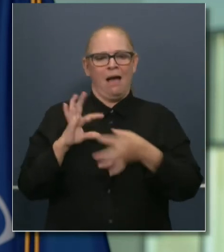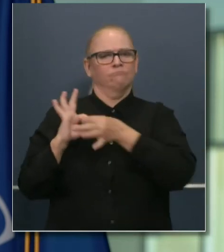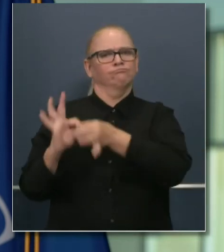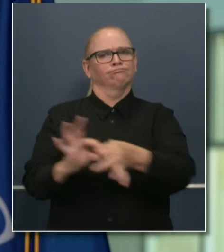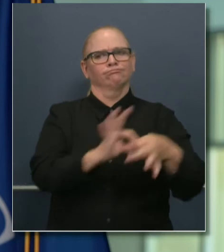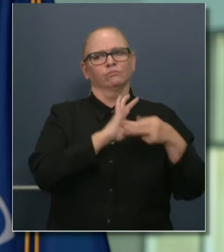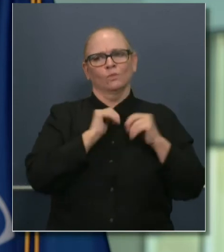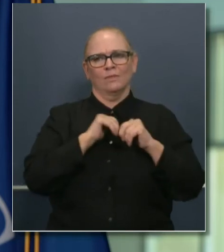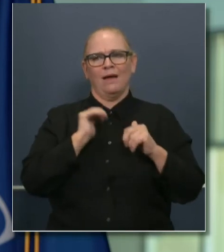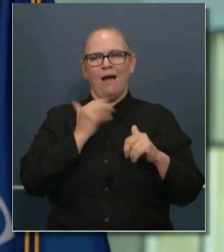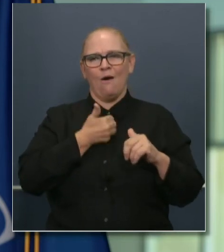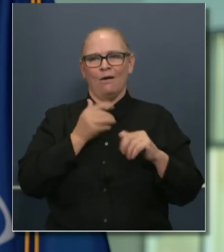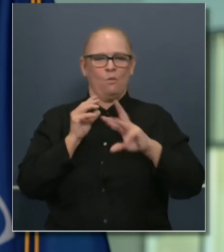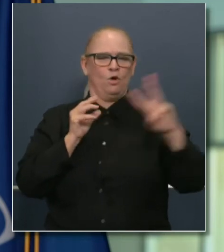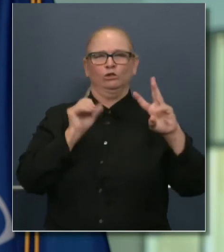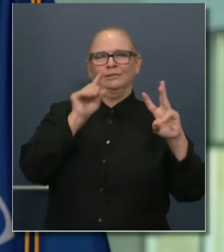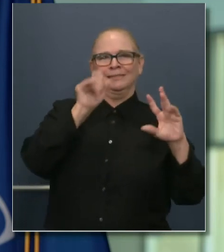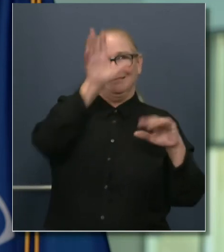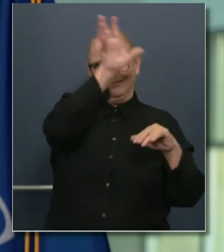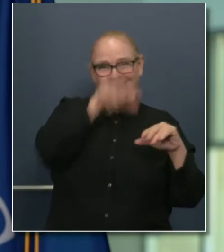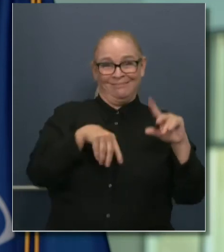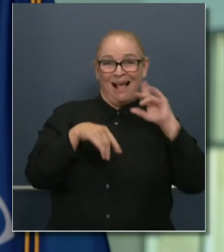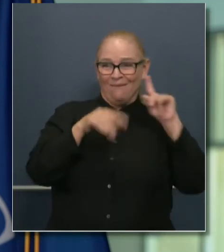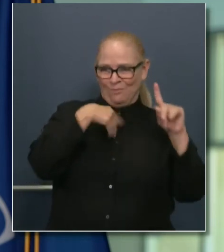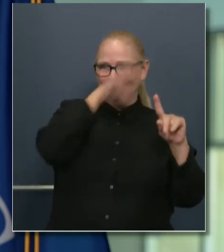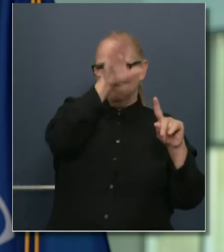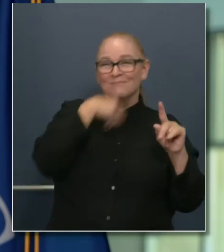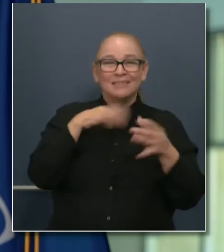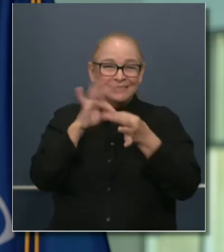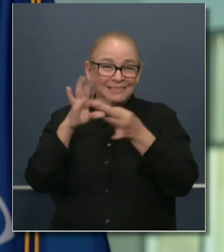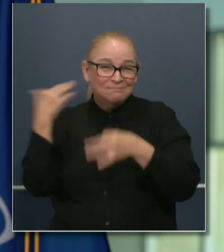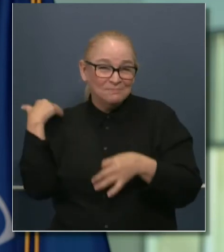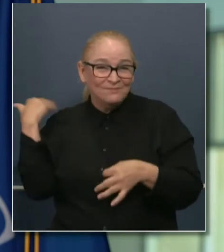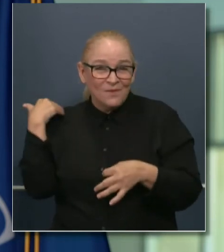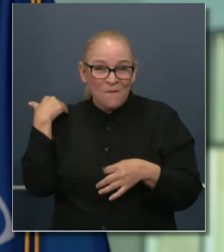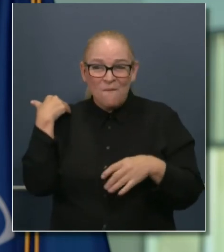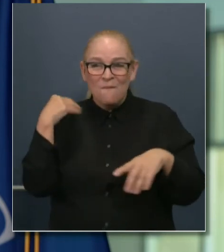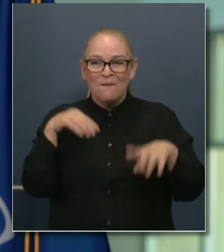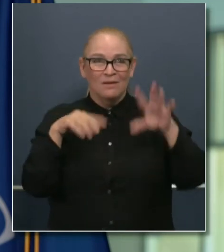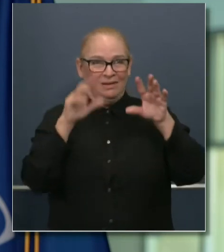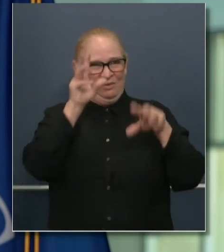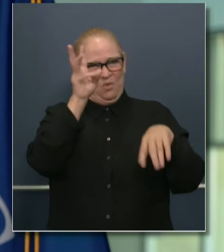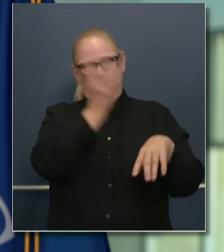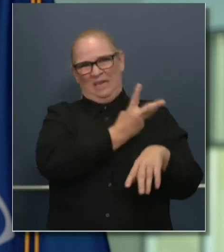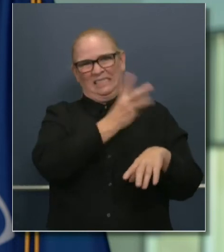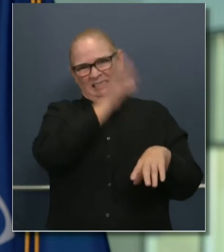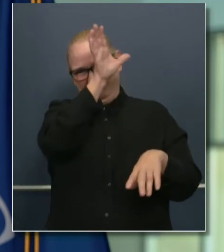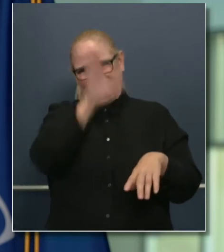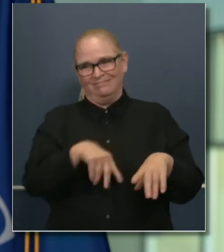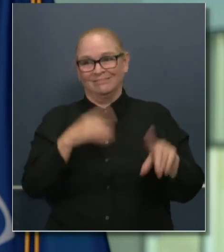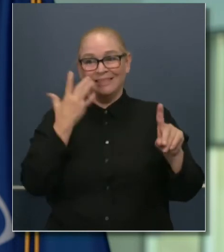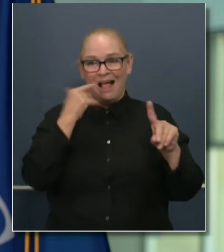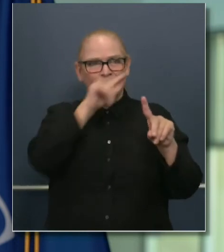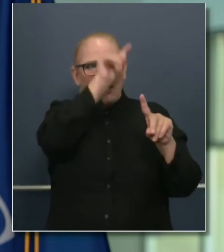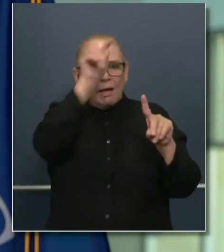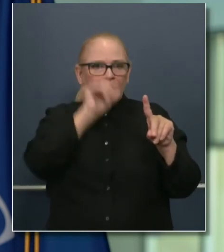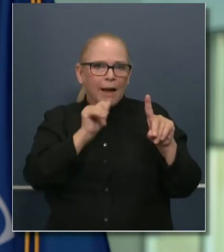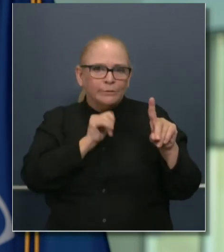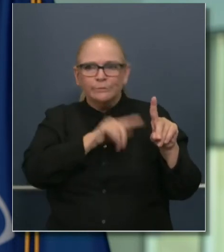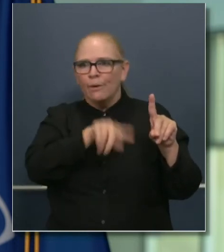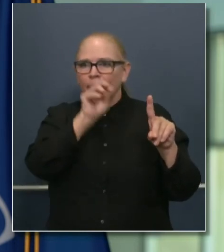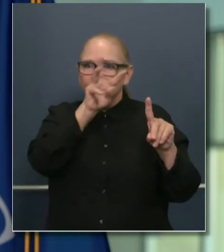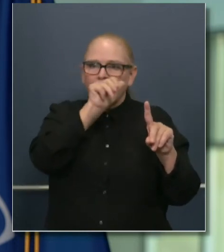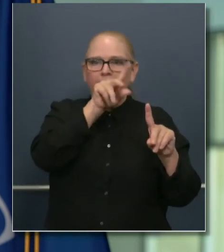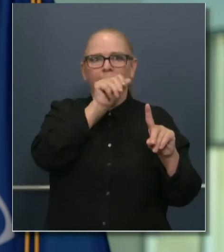our Western states approach, where they have the ability now in real time, we have the ability in real time through that